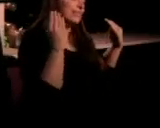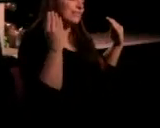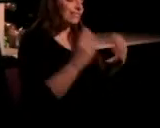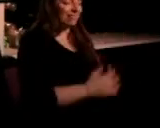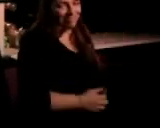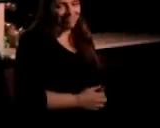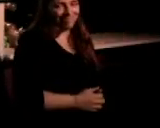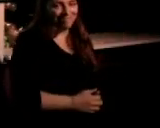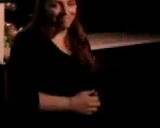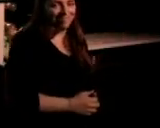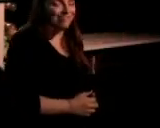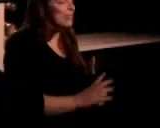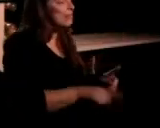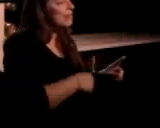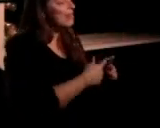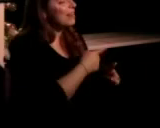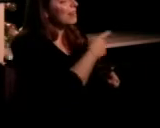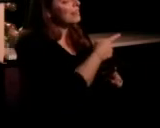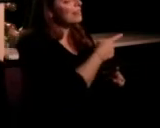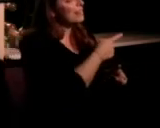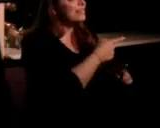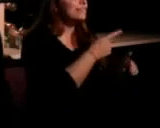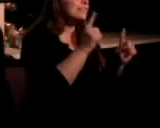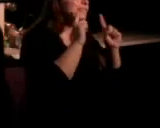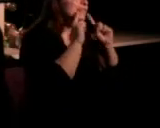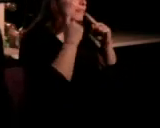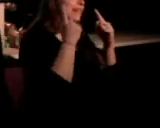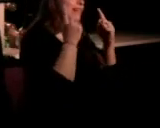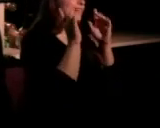smiles. It's when he